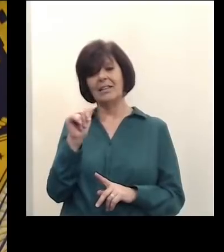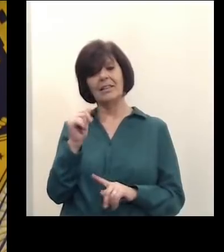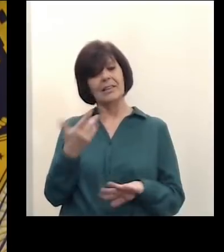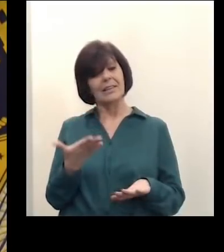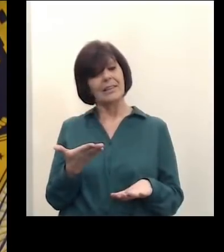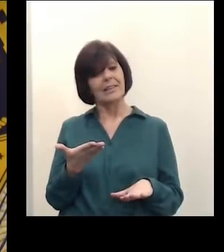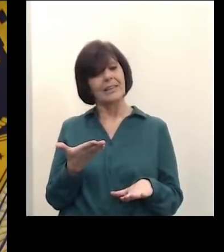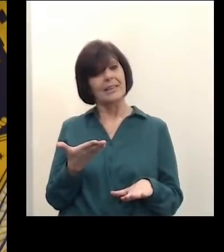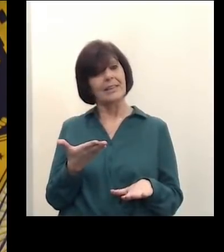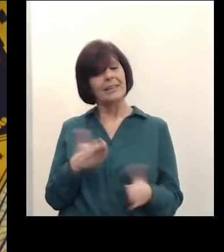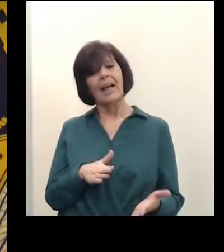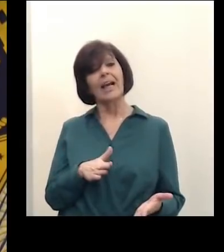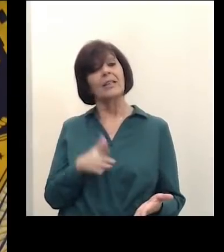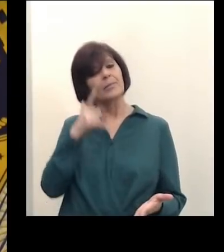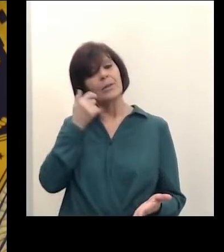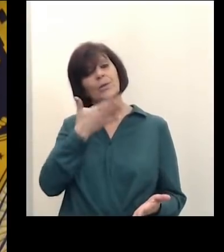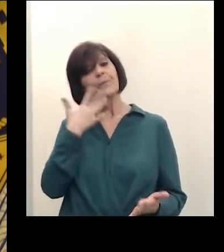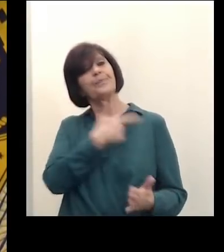they weren't unvaccinated.